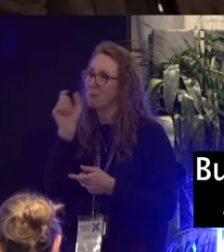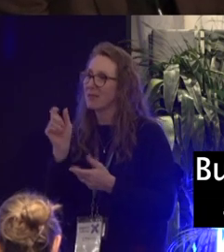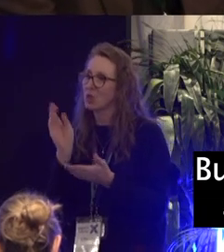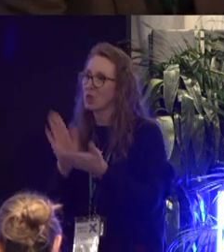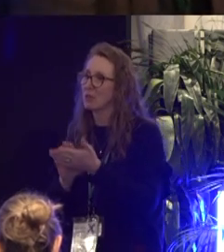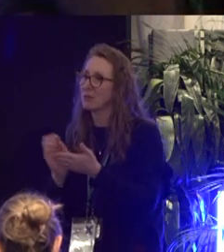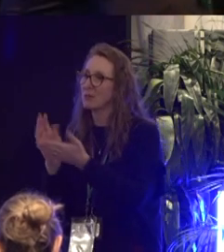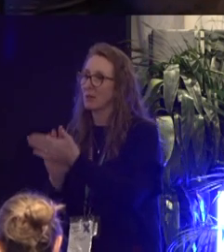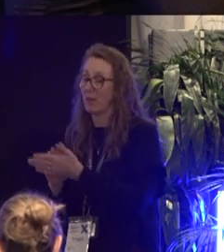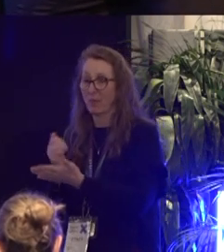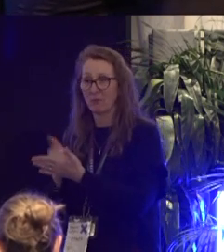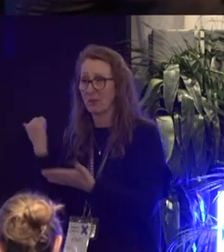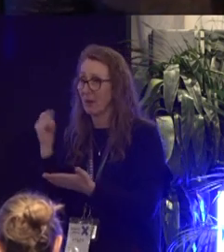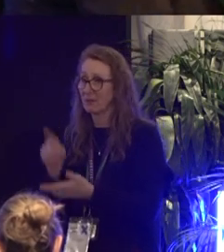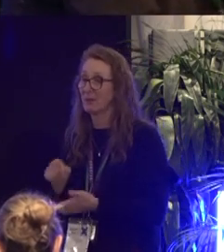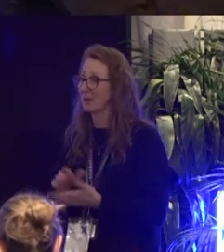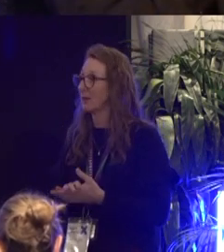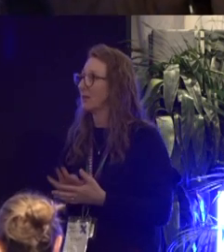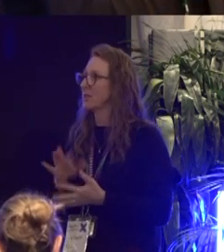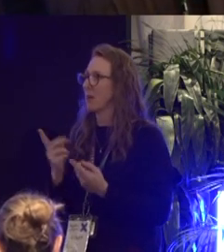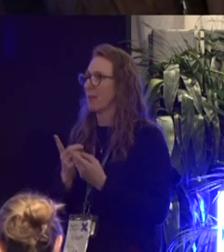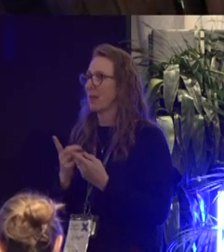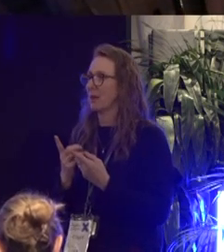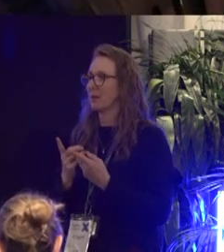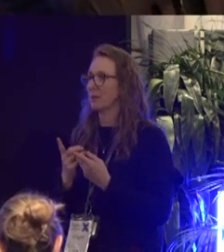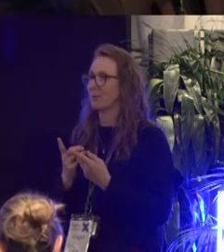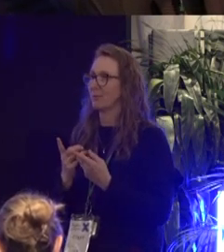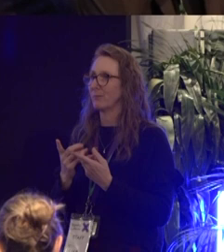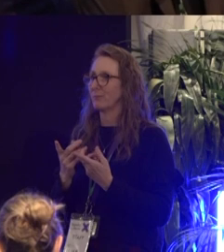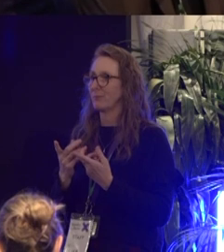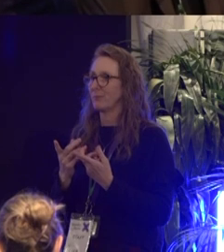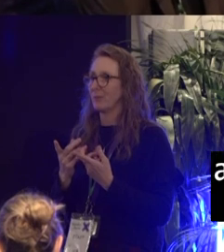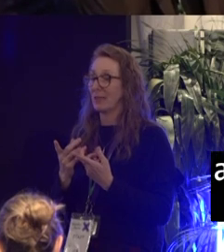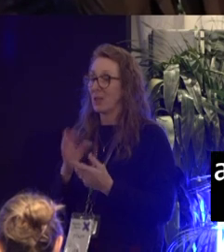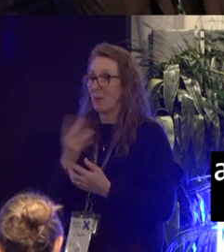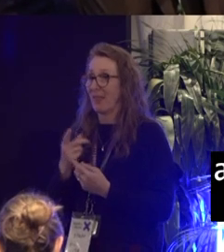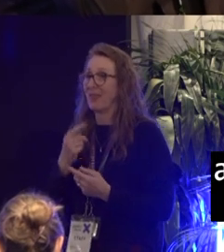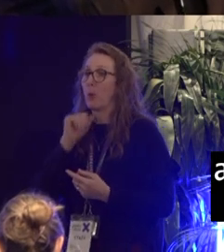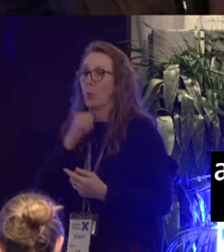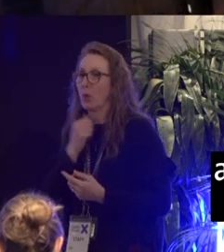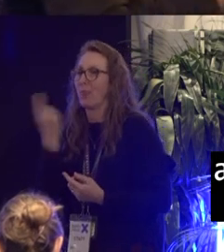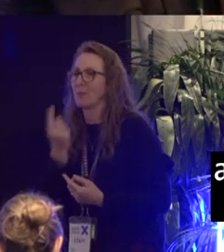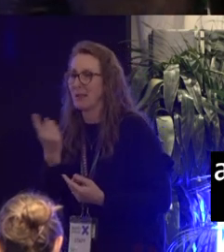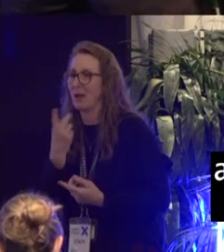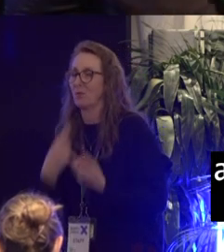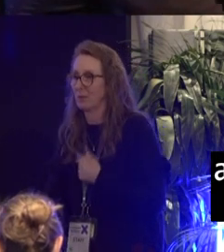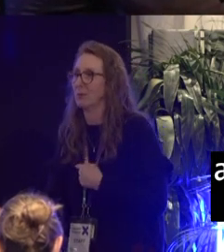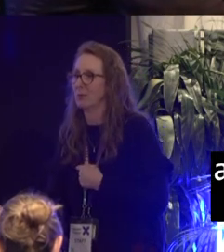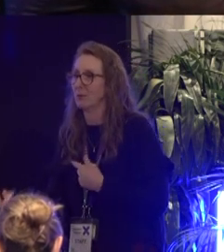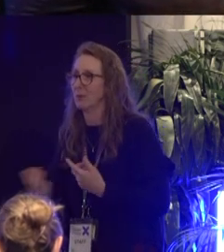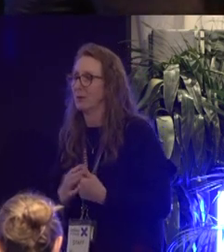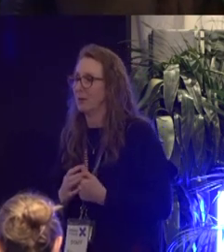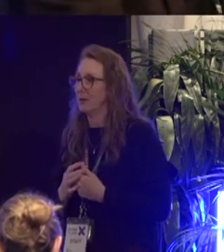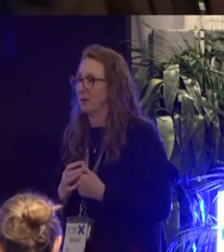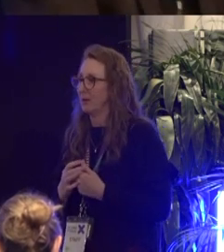great that was. So there was something about that intentionality. It's not something they would do themselves, and that's exactly what they commented, because we kind